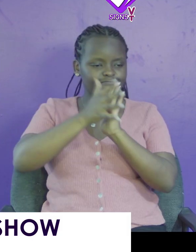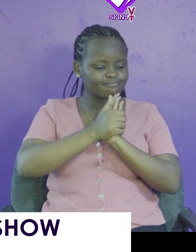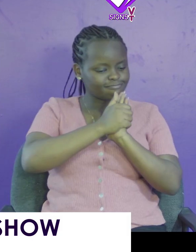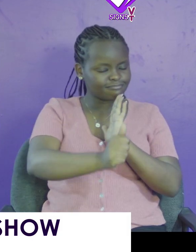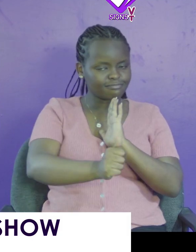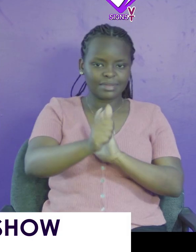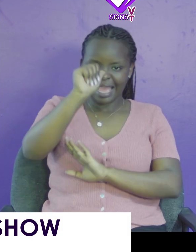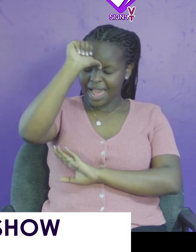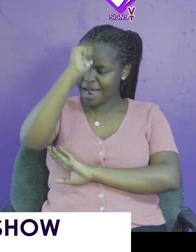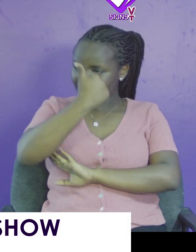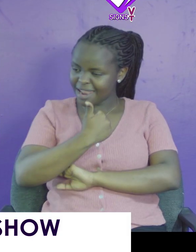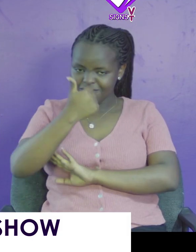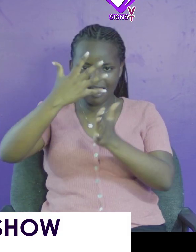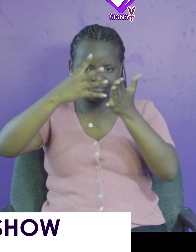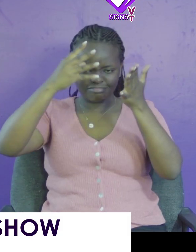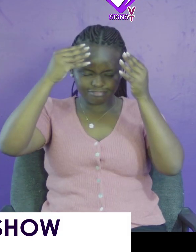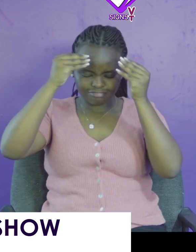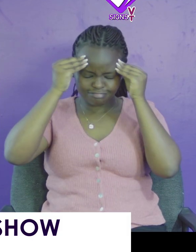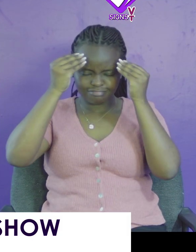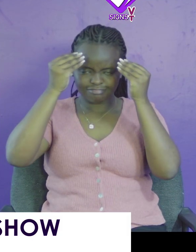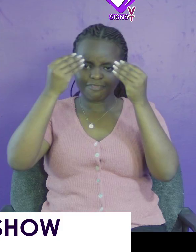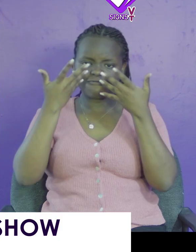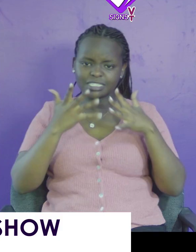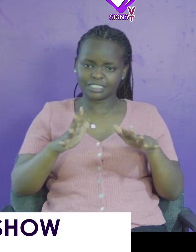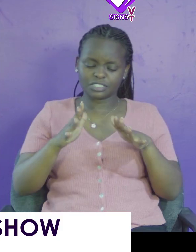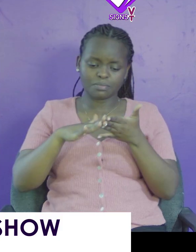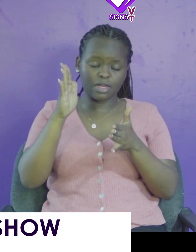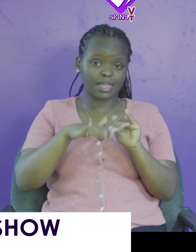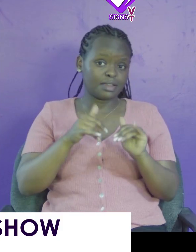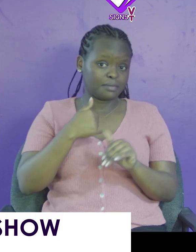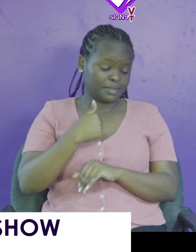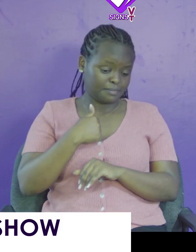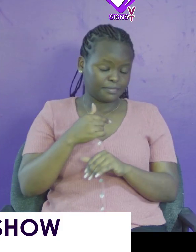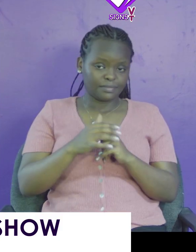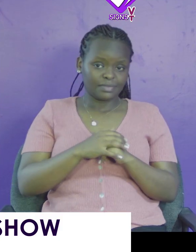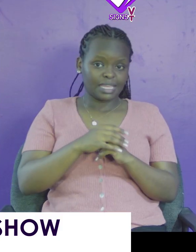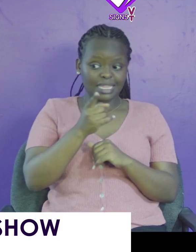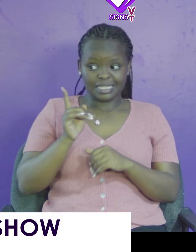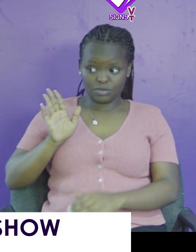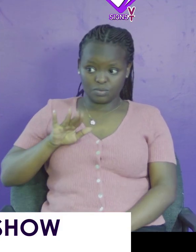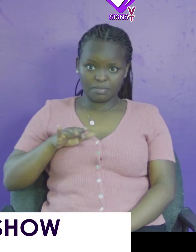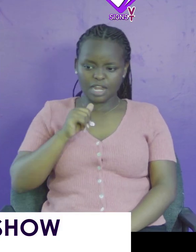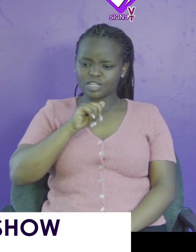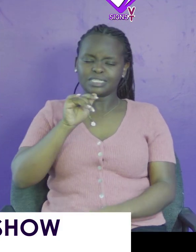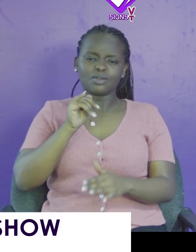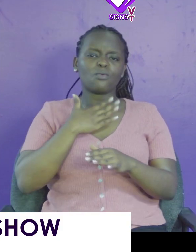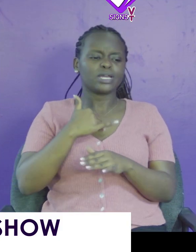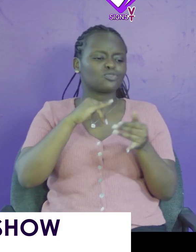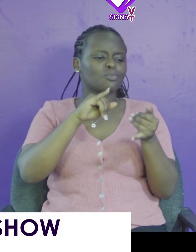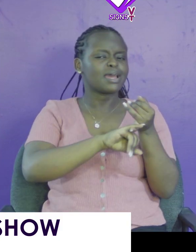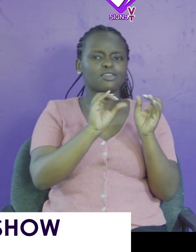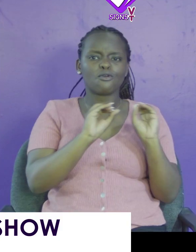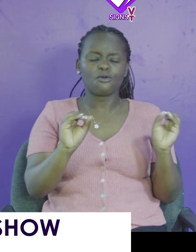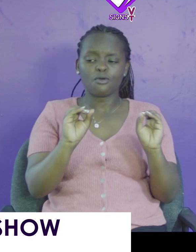Could they you say are more also than wise. many men now? Of course, yes, more than men. But these women, it is not that they do not want to get married. It